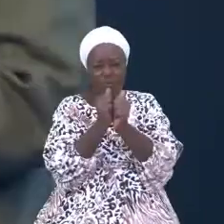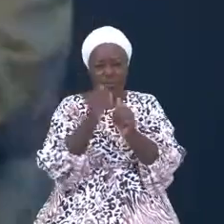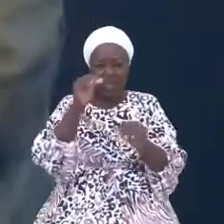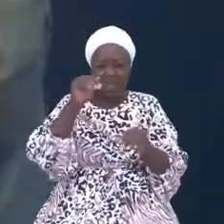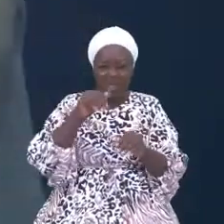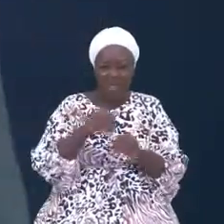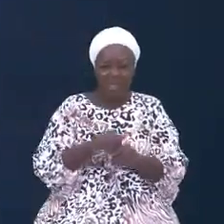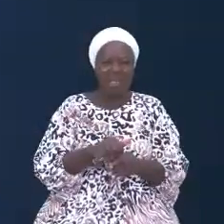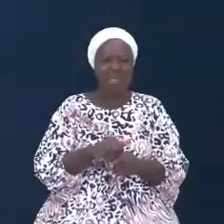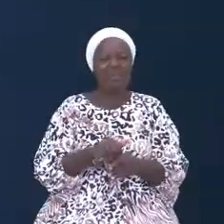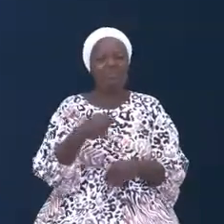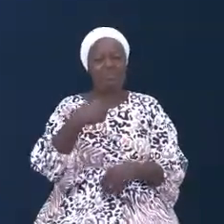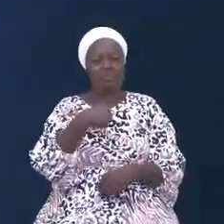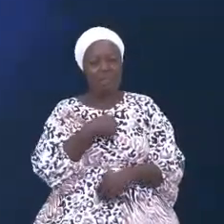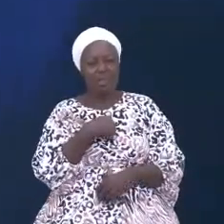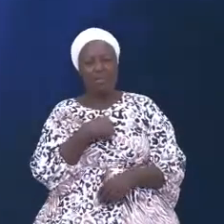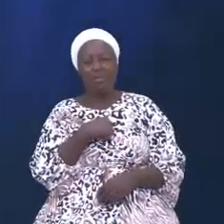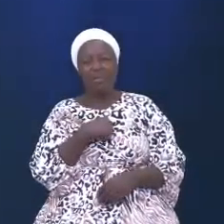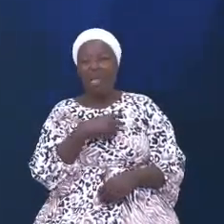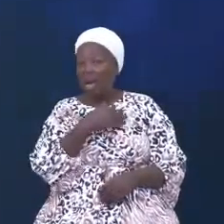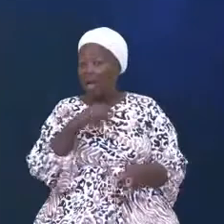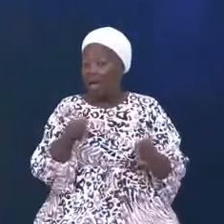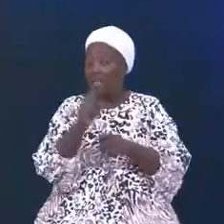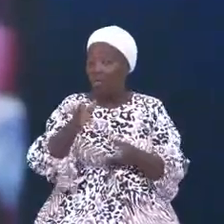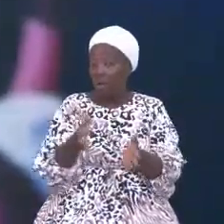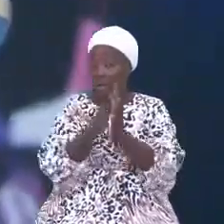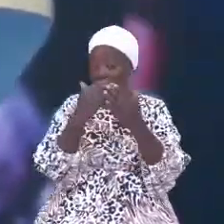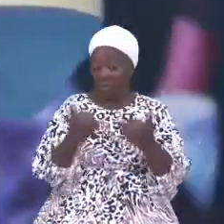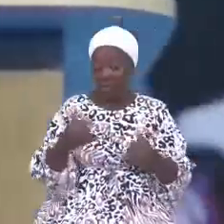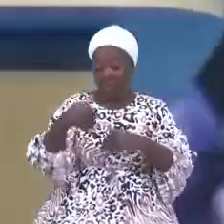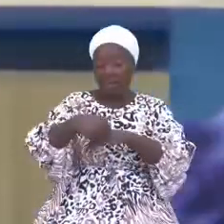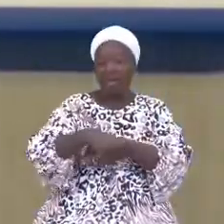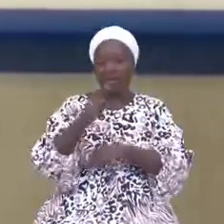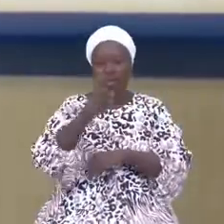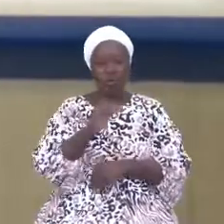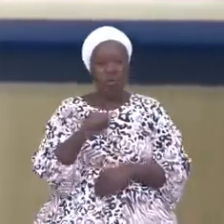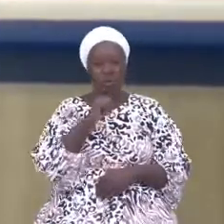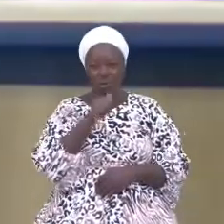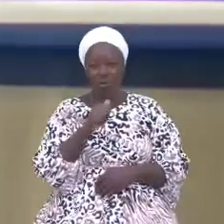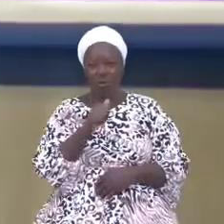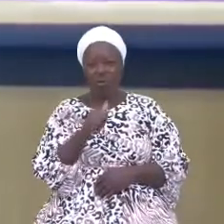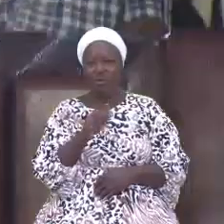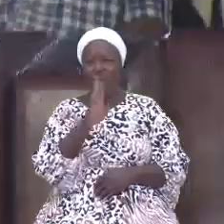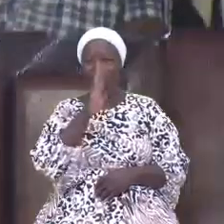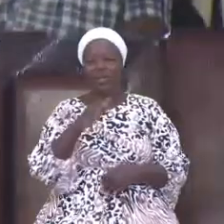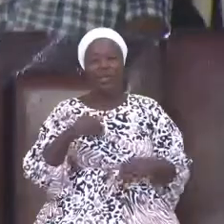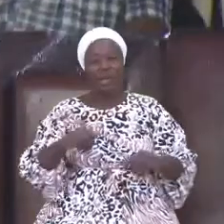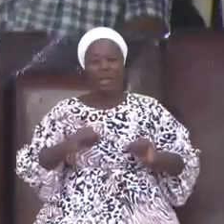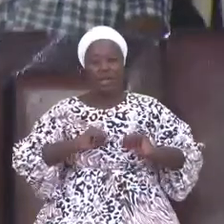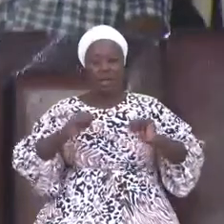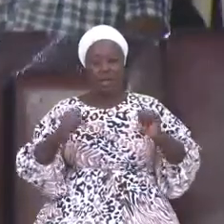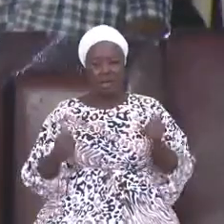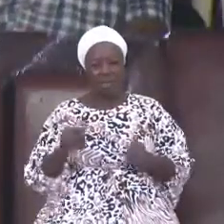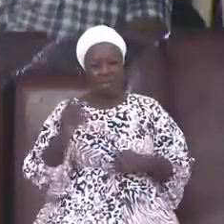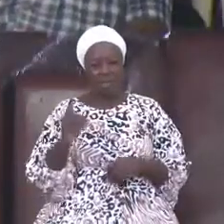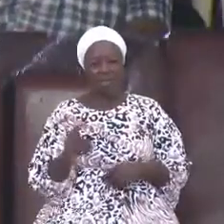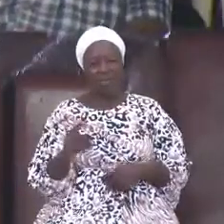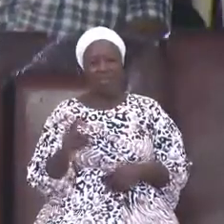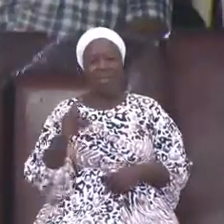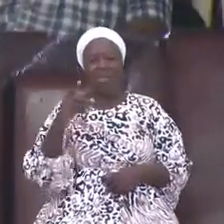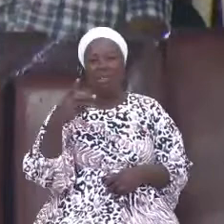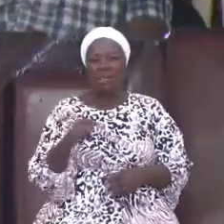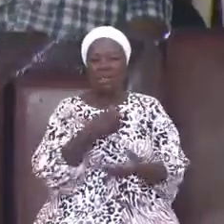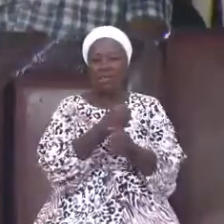within me. And as you ask tonight, you will not be denied. The salvation